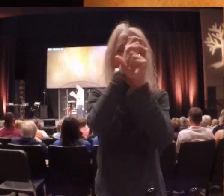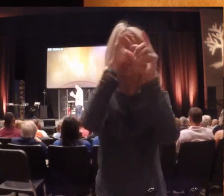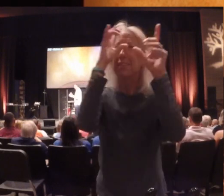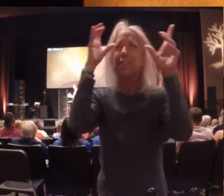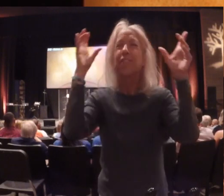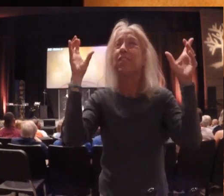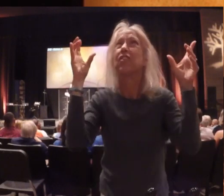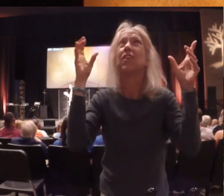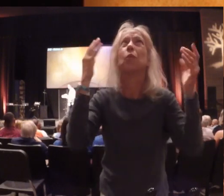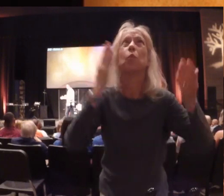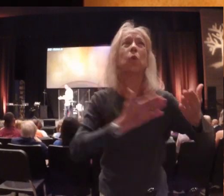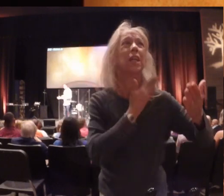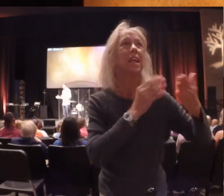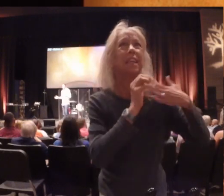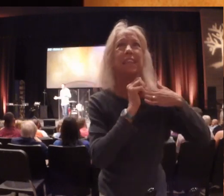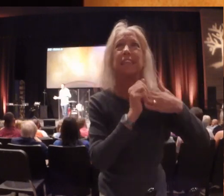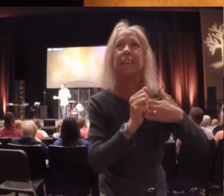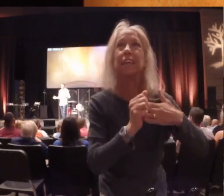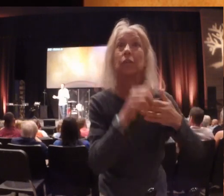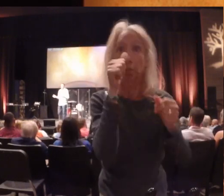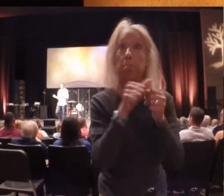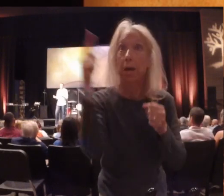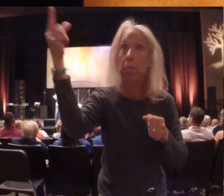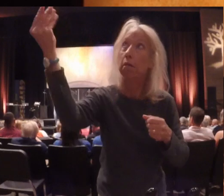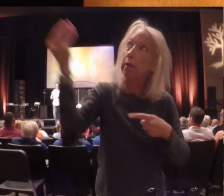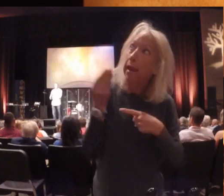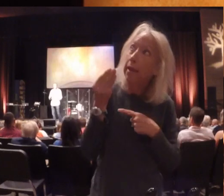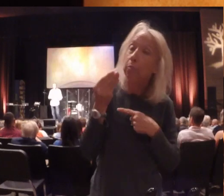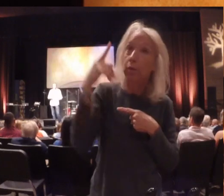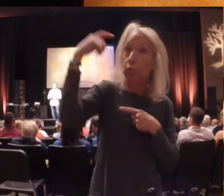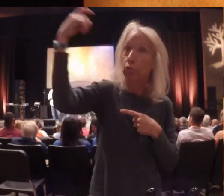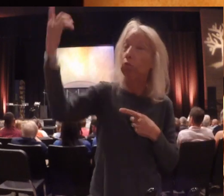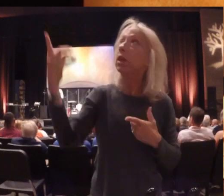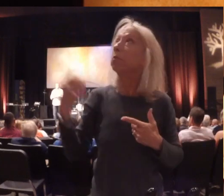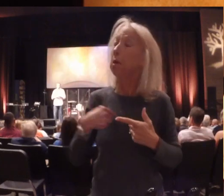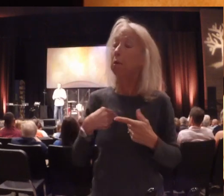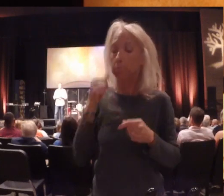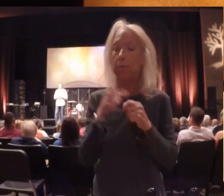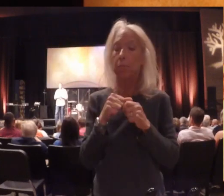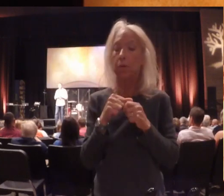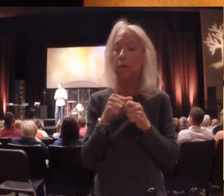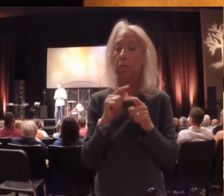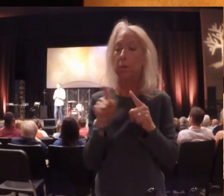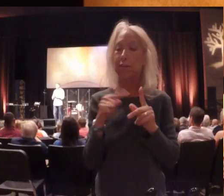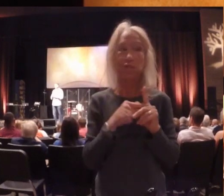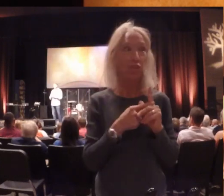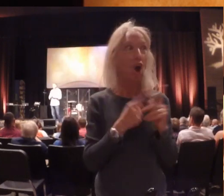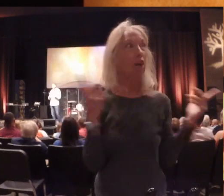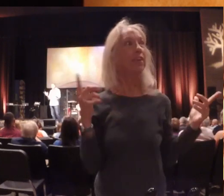that clarity was that I was going to be leading hundreds of people in corporate worship. I just remember that. And that's always been very clear to